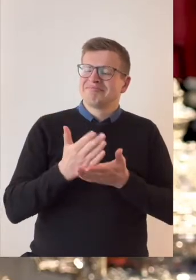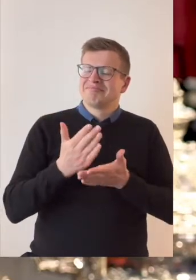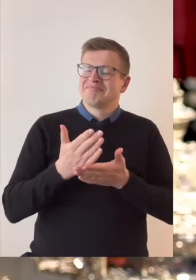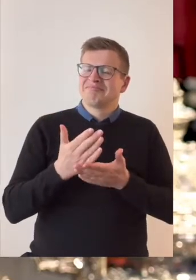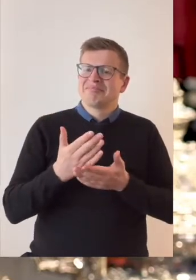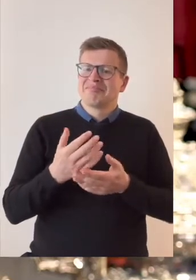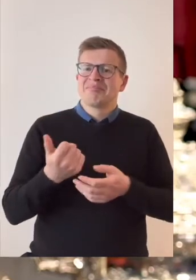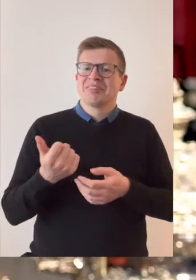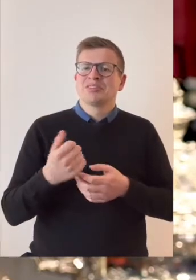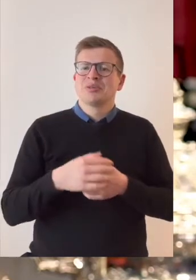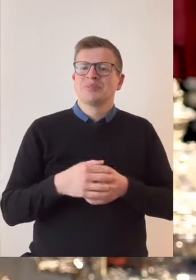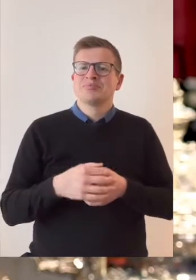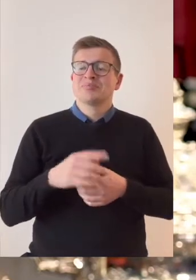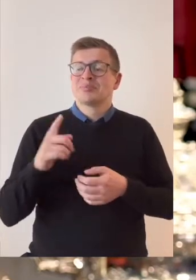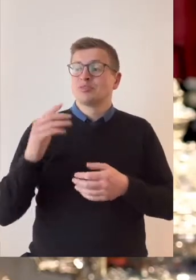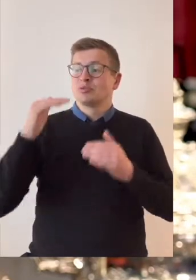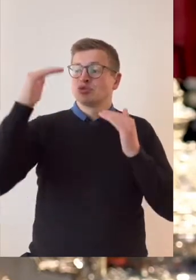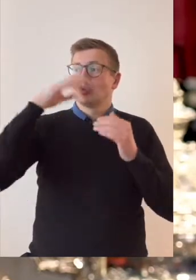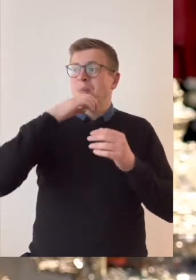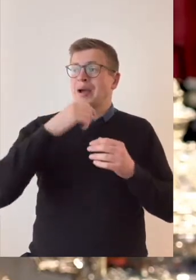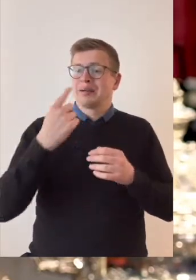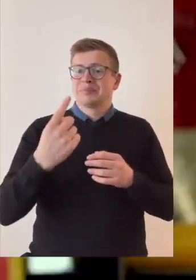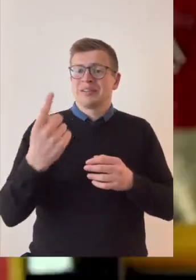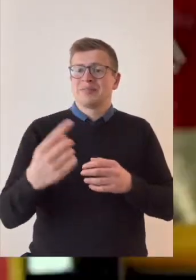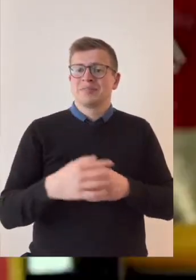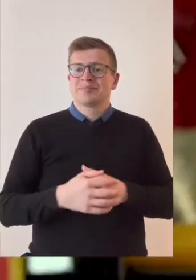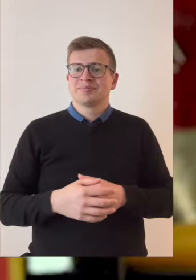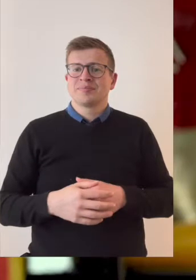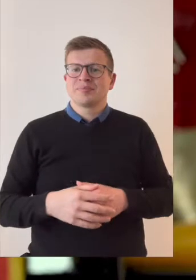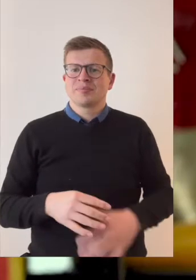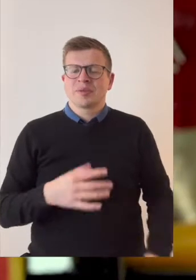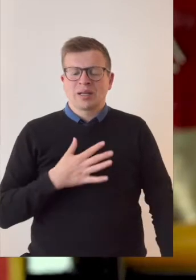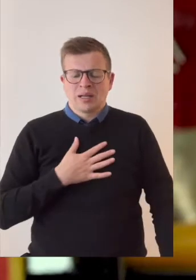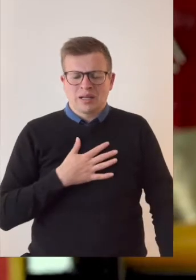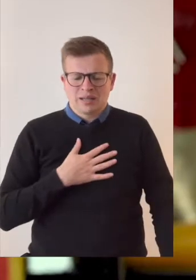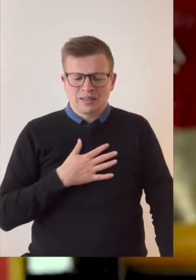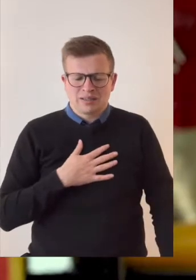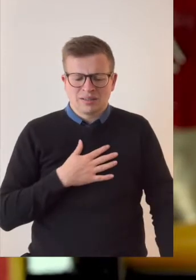"That'll do," because he was a top man himself, you know.